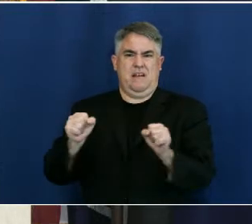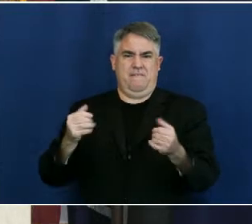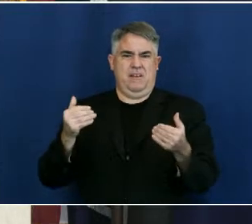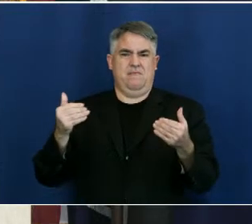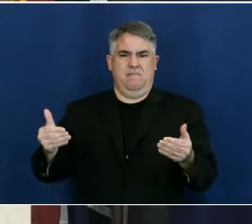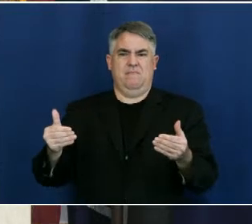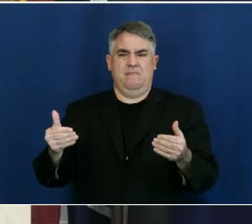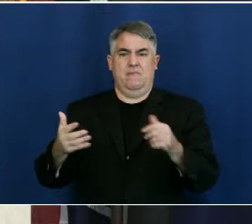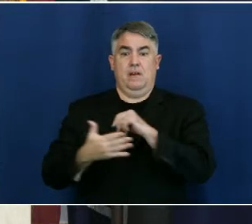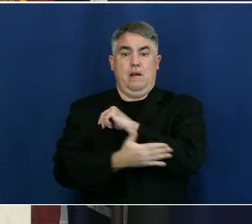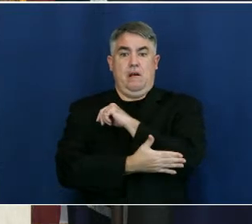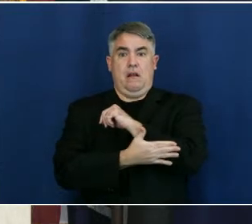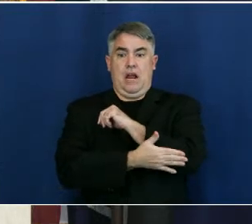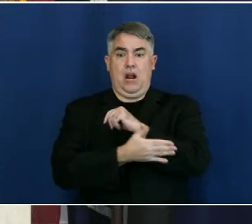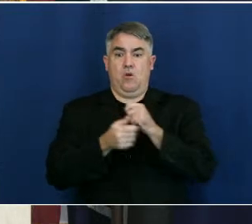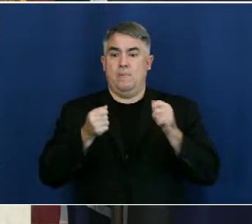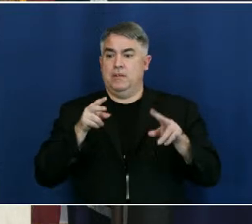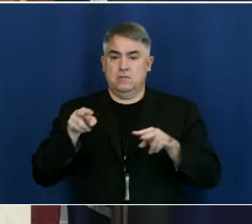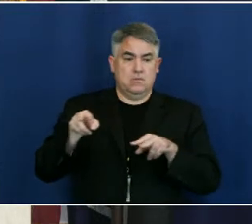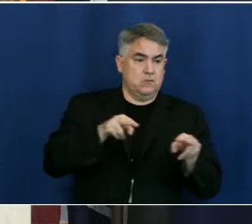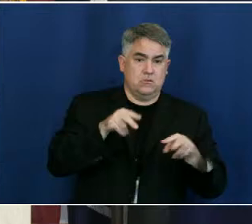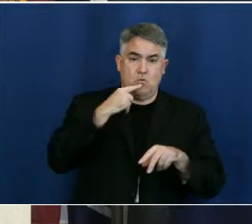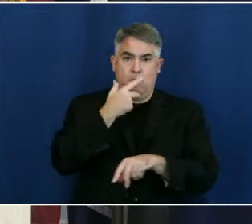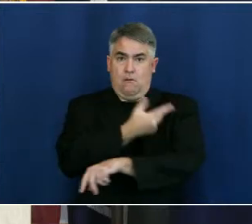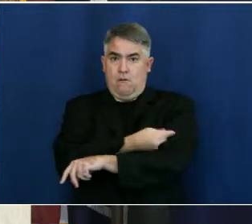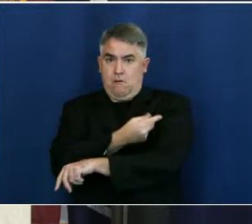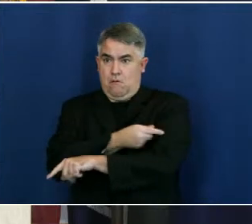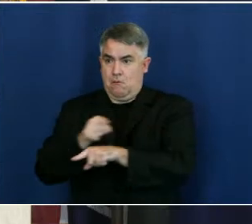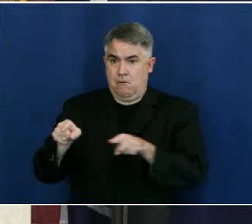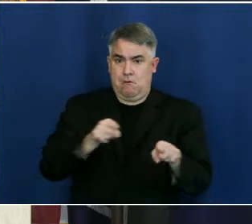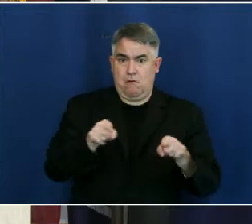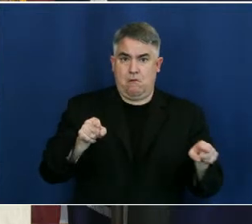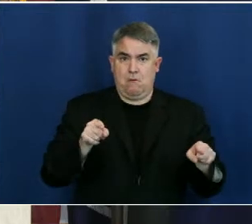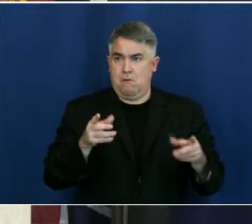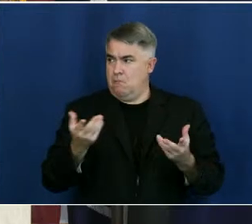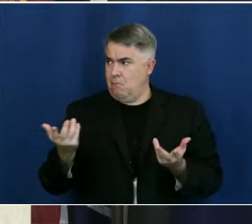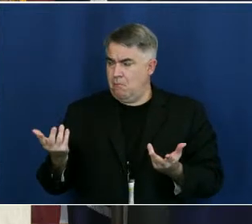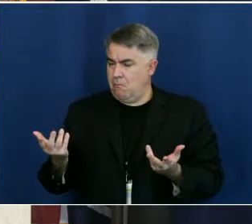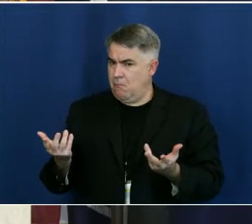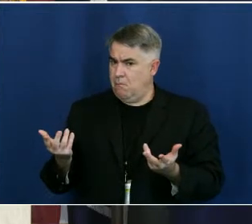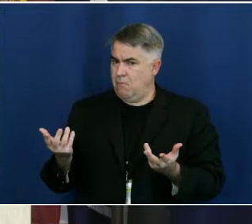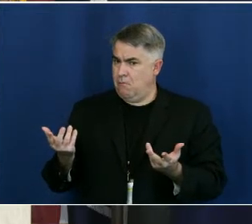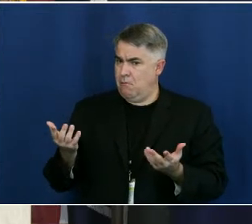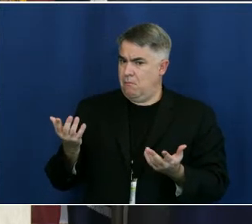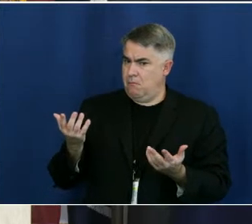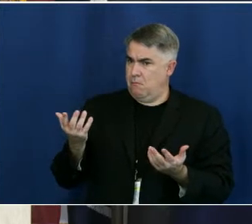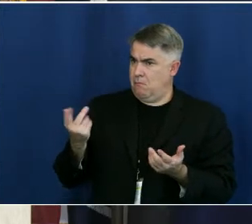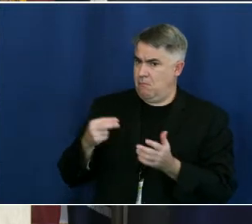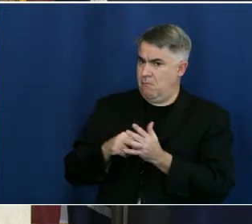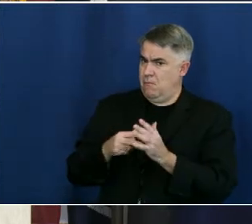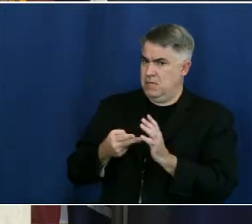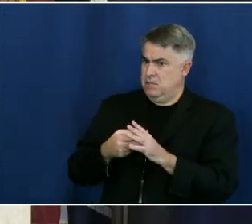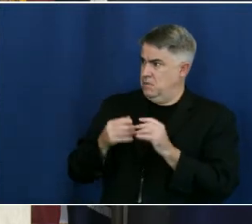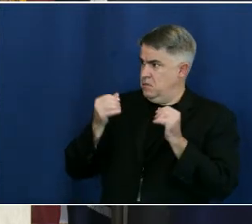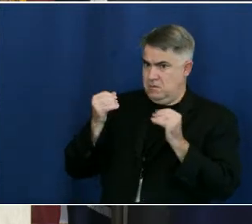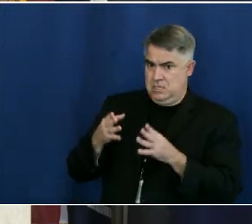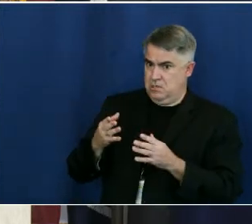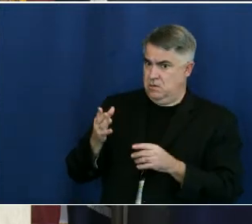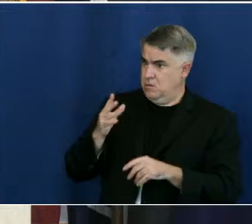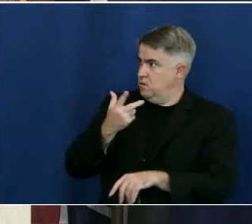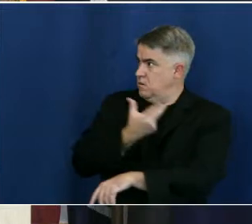vaccine distribution, what are the steps being taken to prioritize teachers to be vaccinated and to open